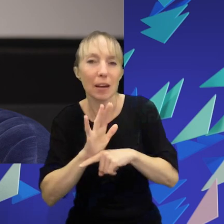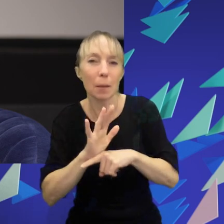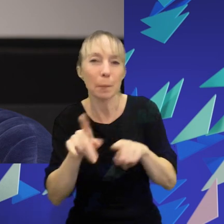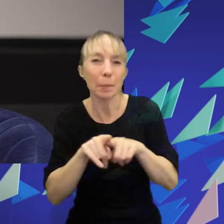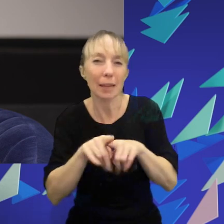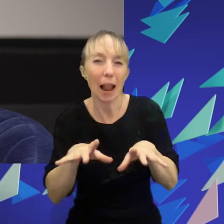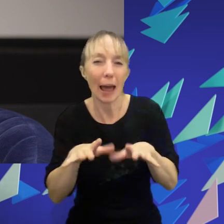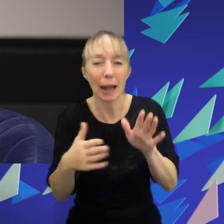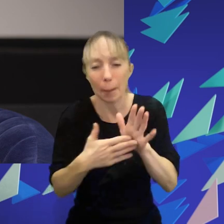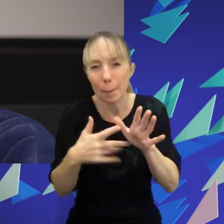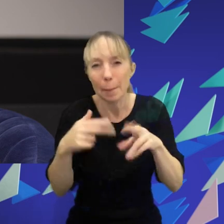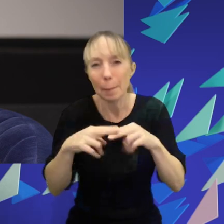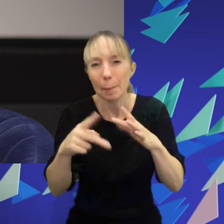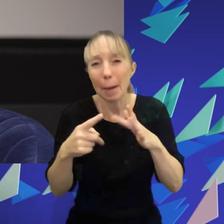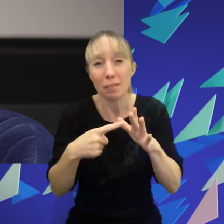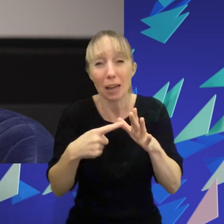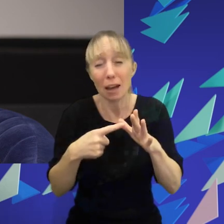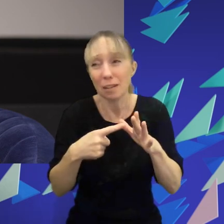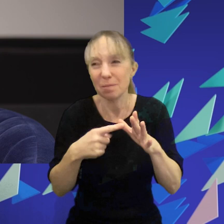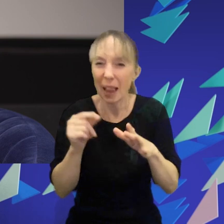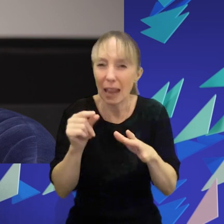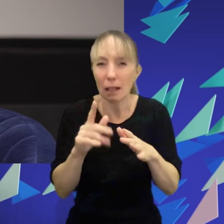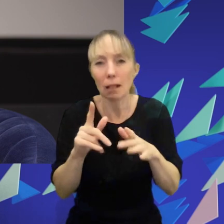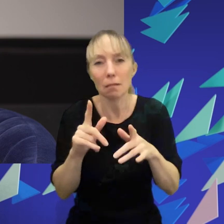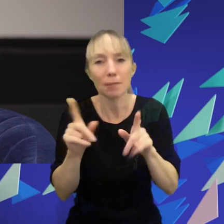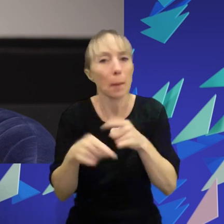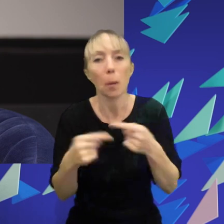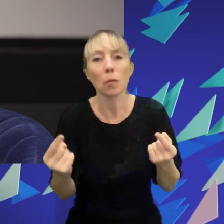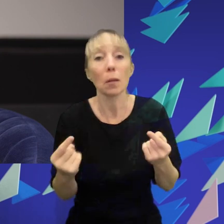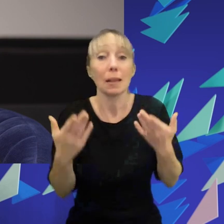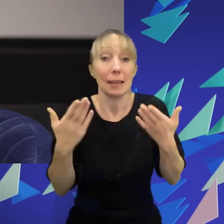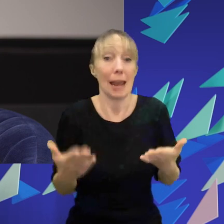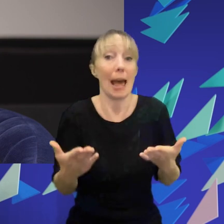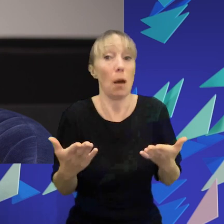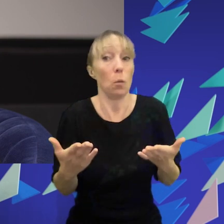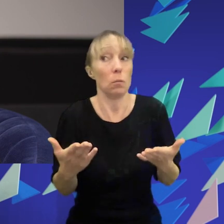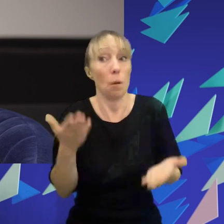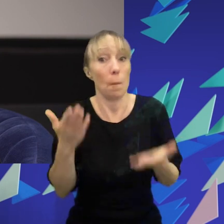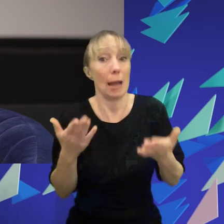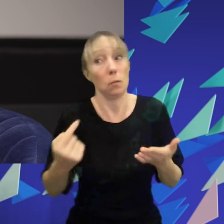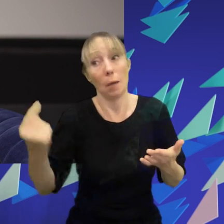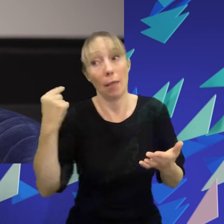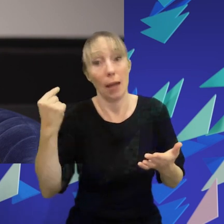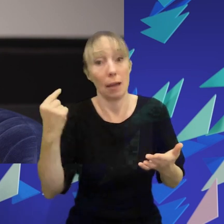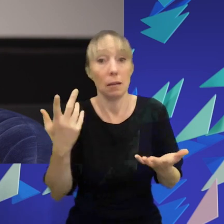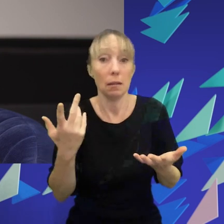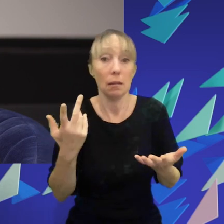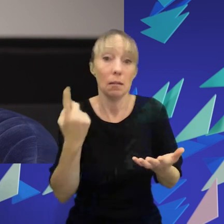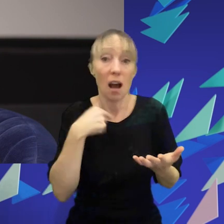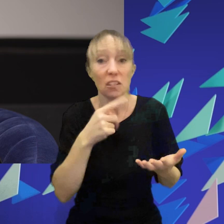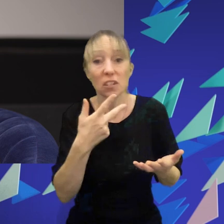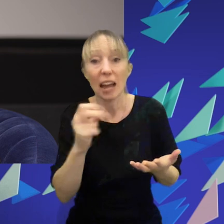impossible. I think now, compared to those times, now in Mexico are like